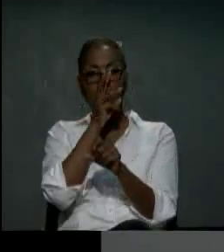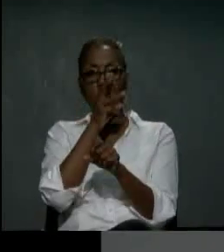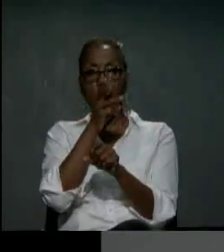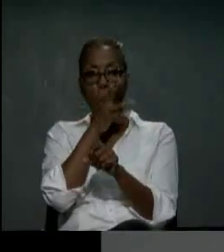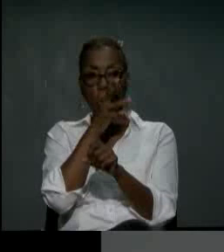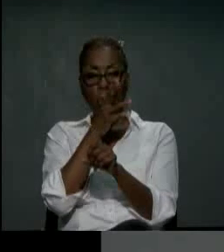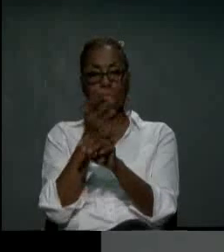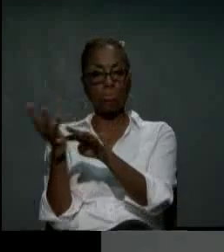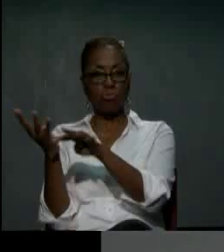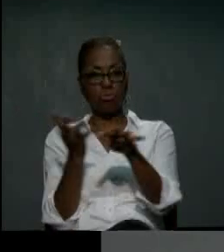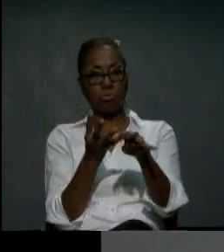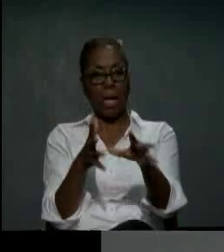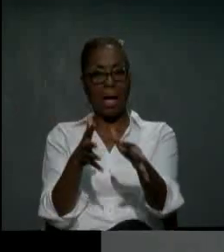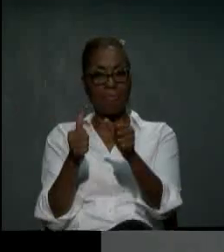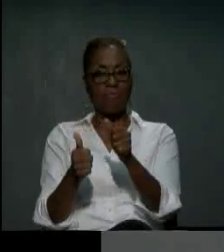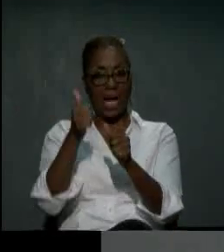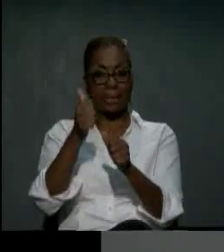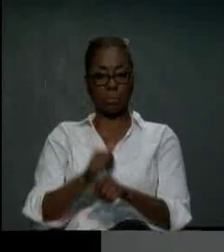faster.